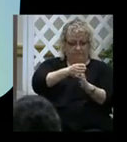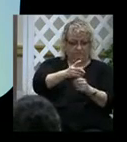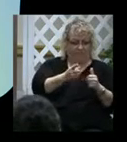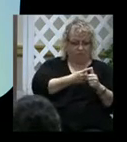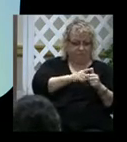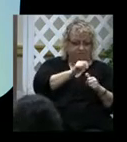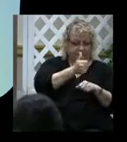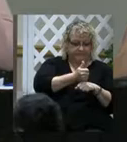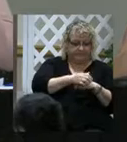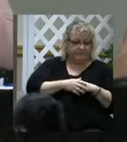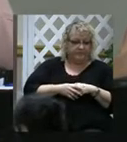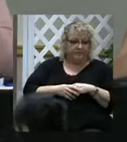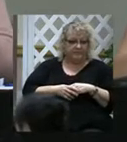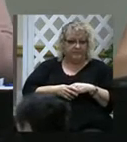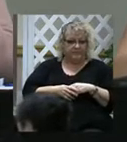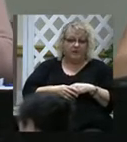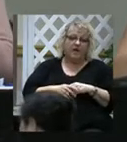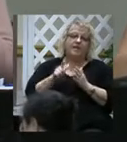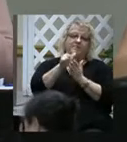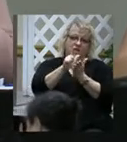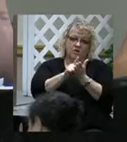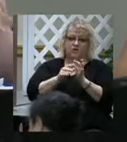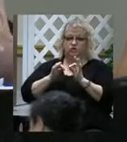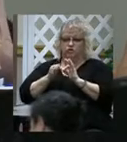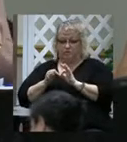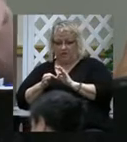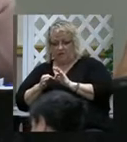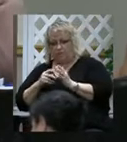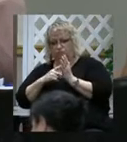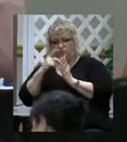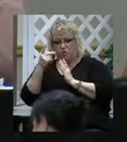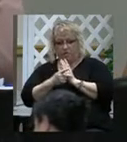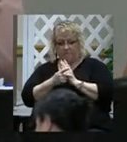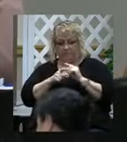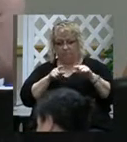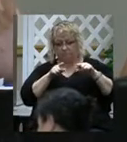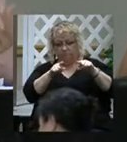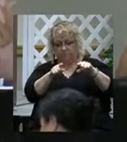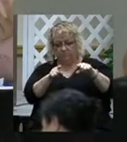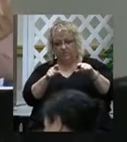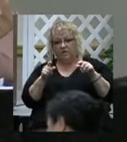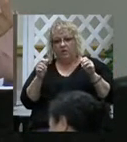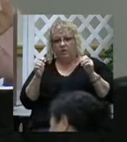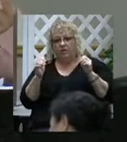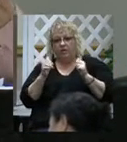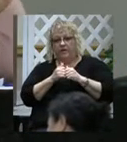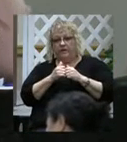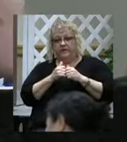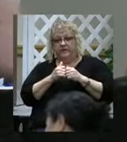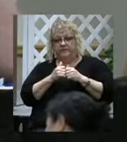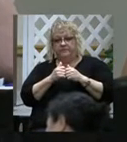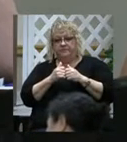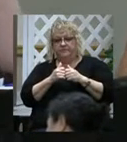and legal interpreting programs along with